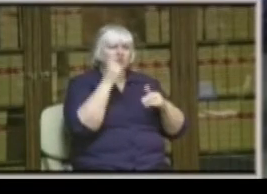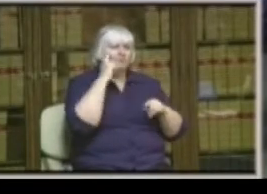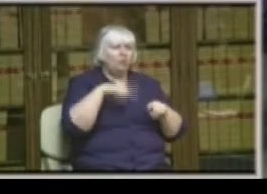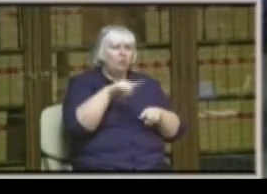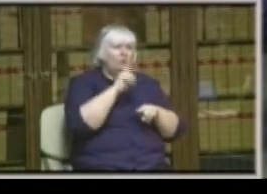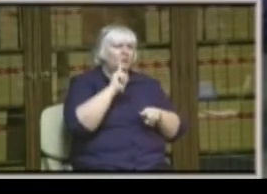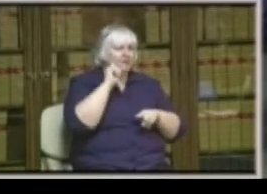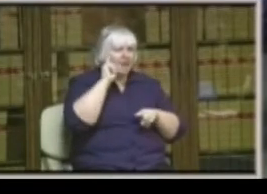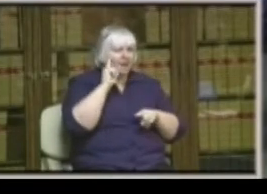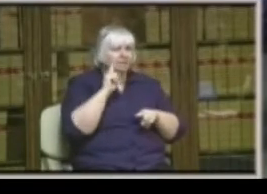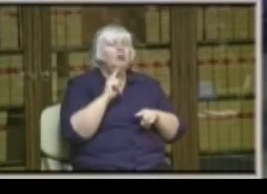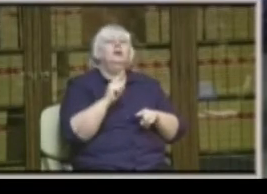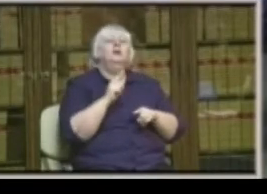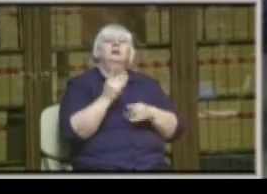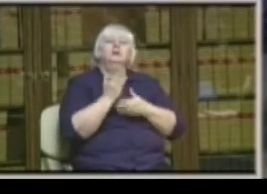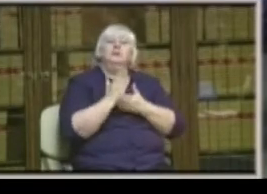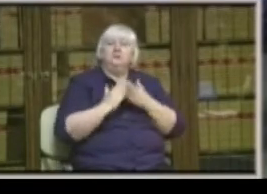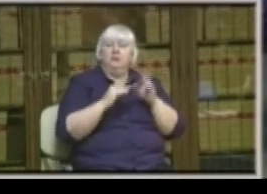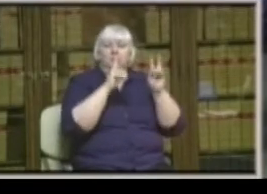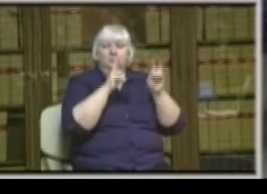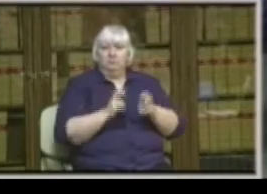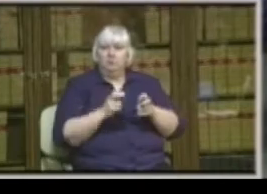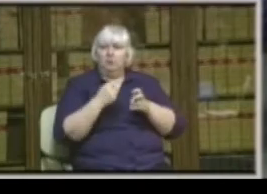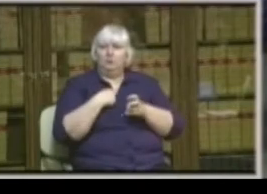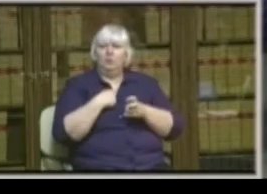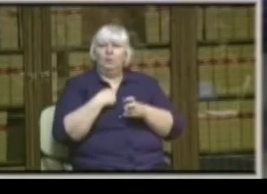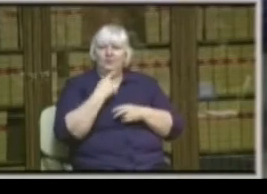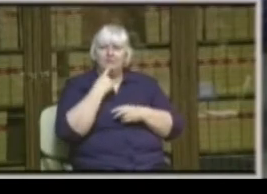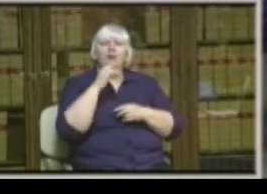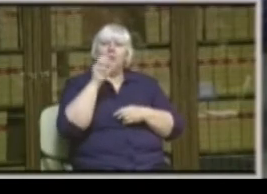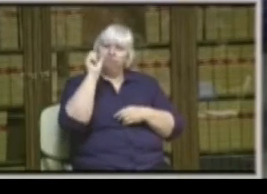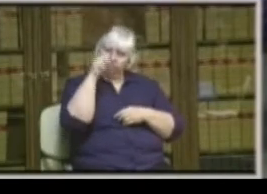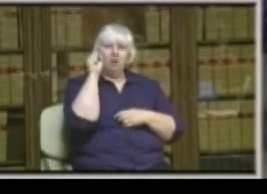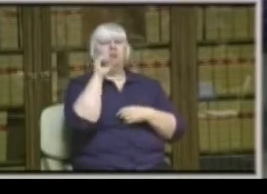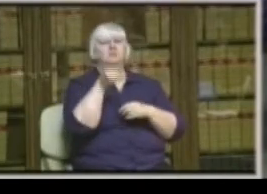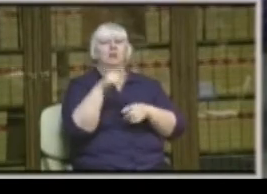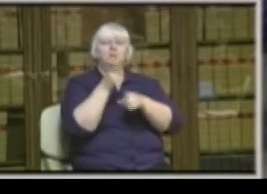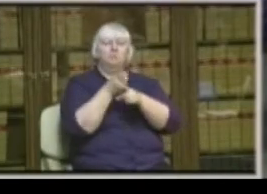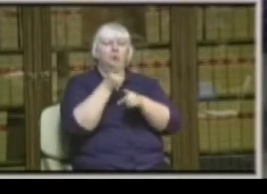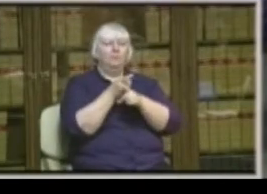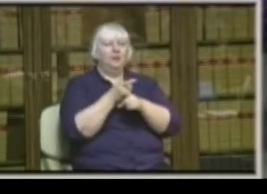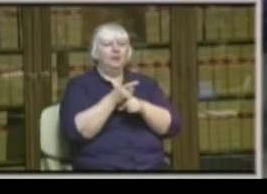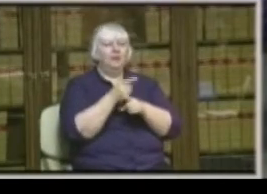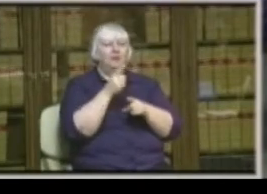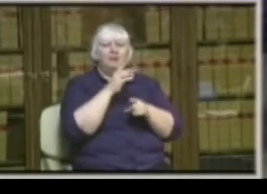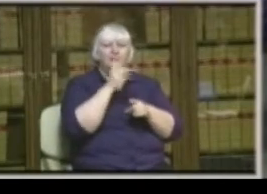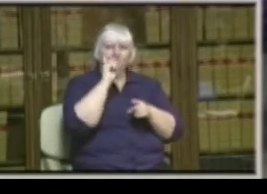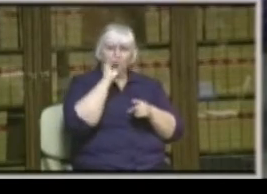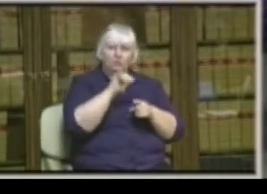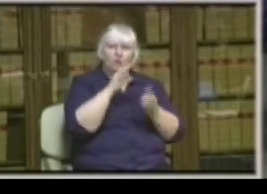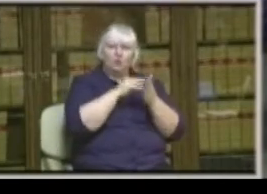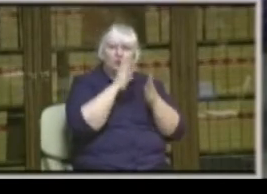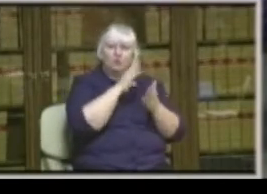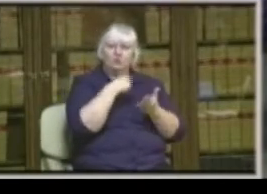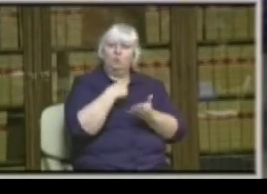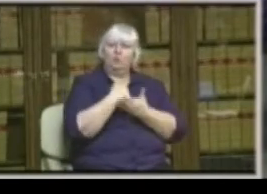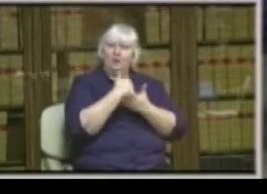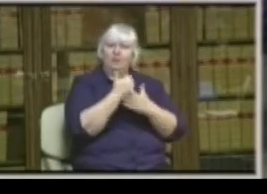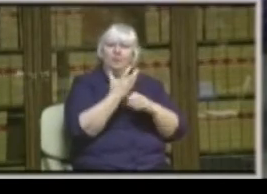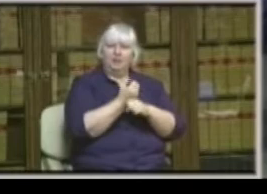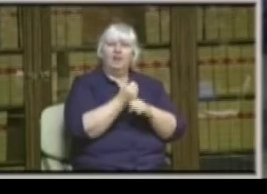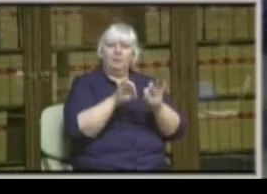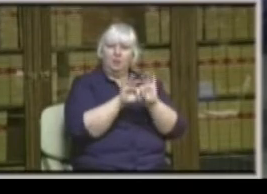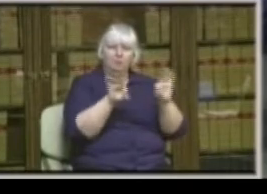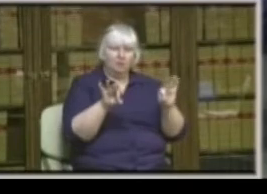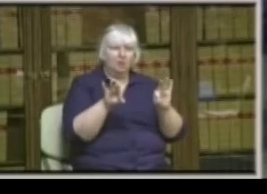deaf in some of the subjects, we identify this is appropriate, and then this will assist students in getting a diploma.